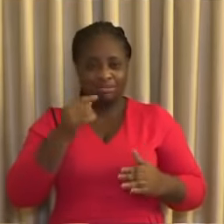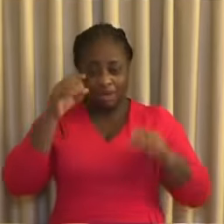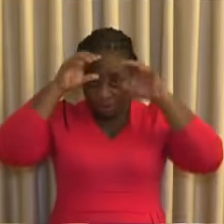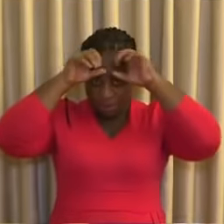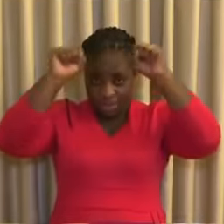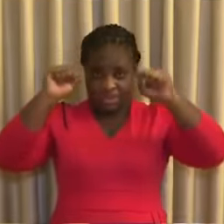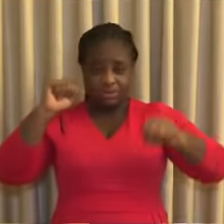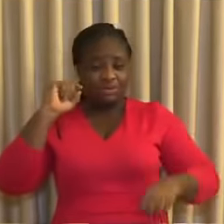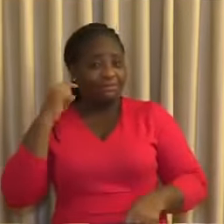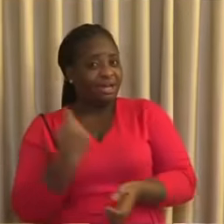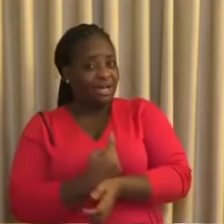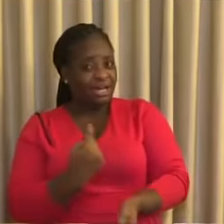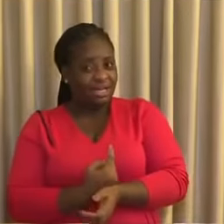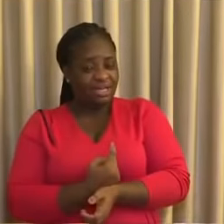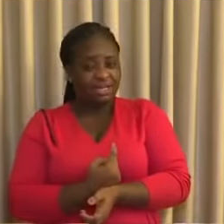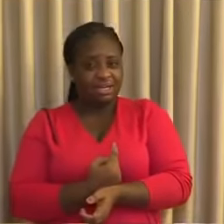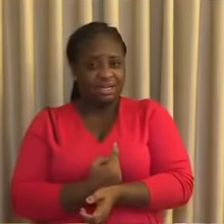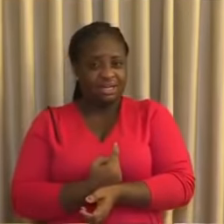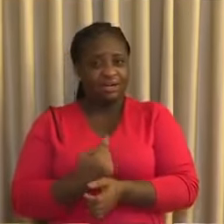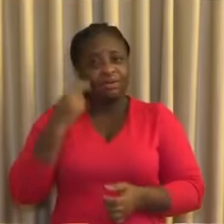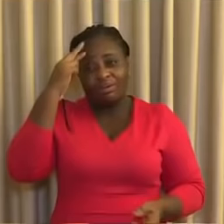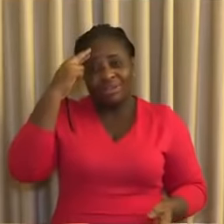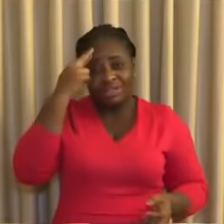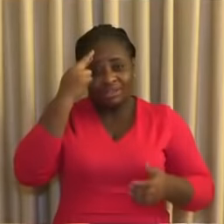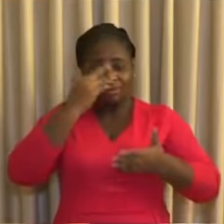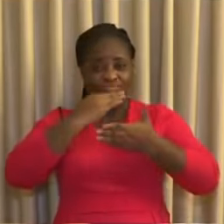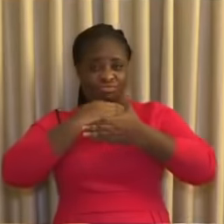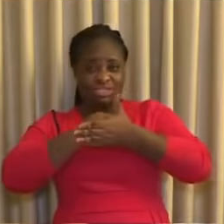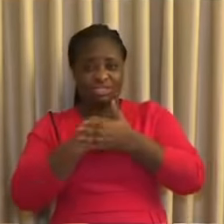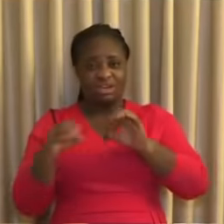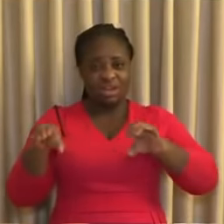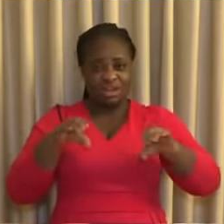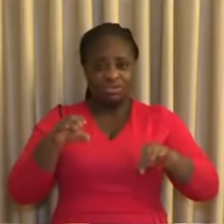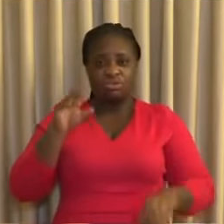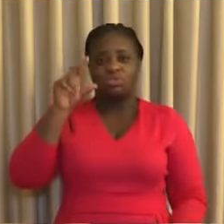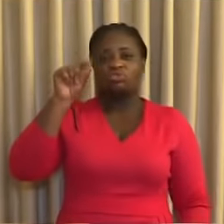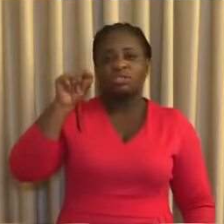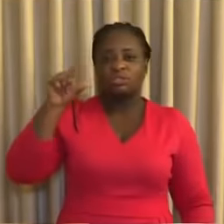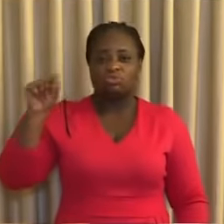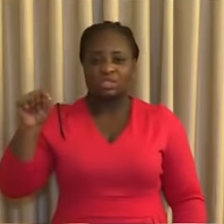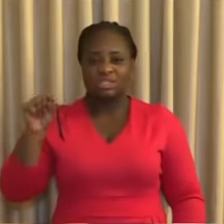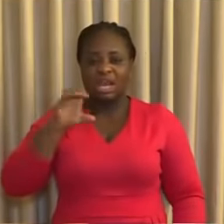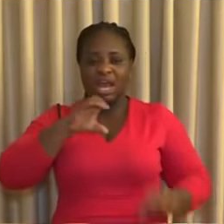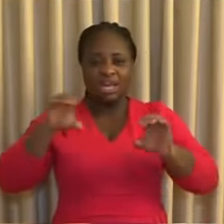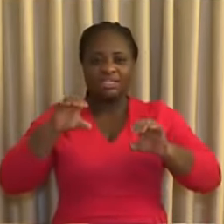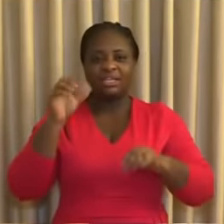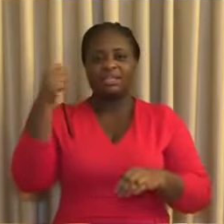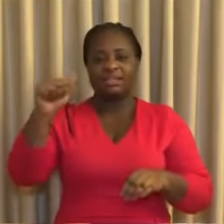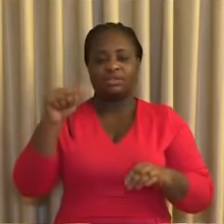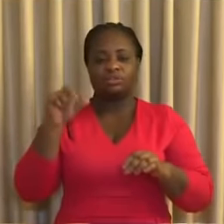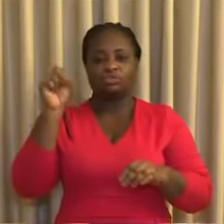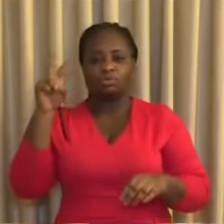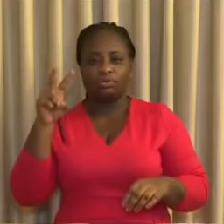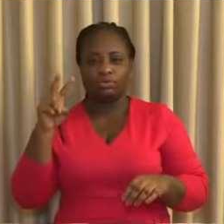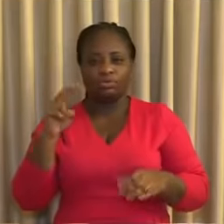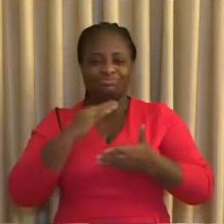Republic under the Imposition of Restrictions Act, 2020 Act 1012, restrictions